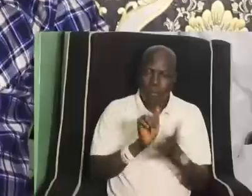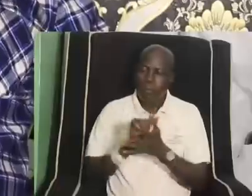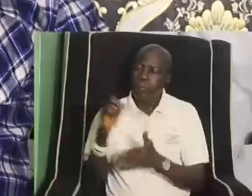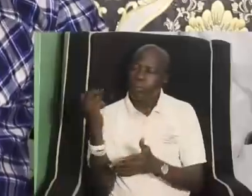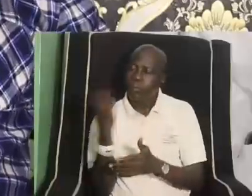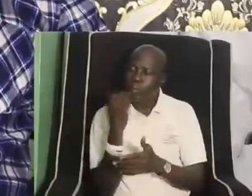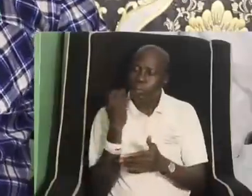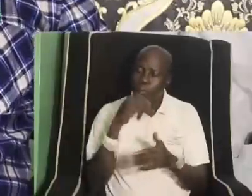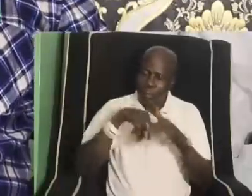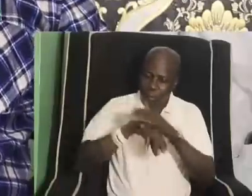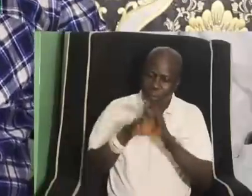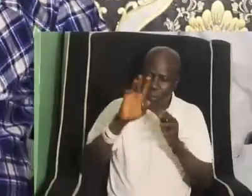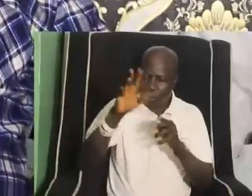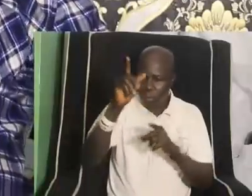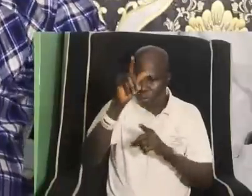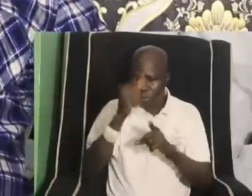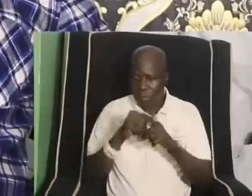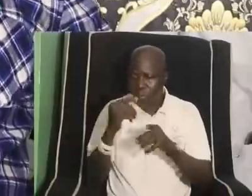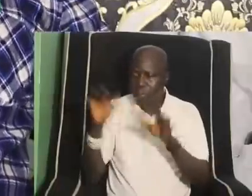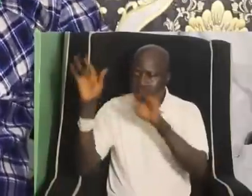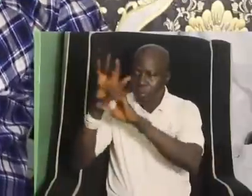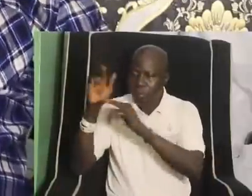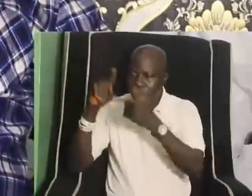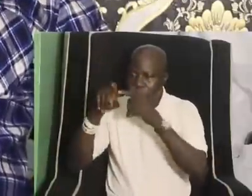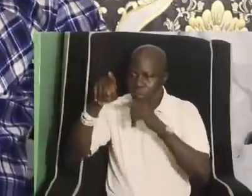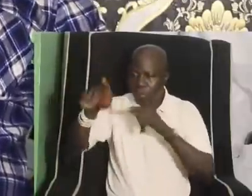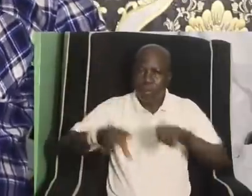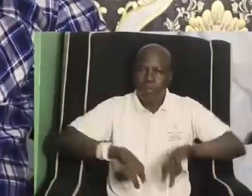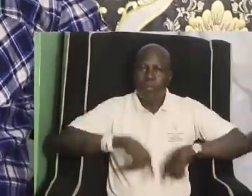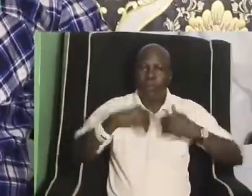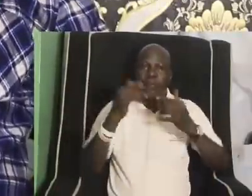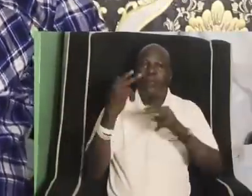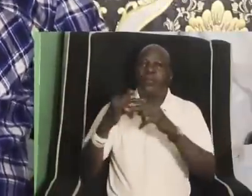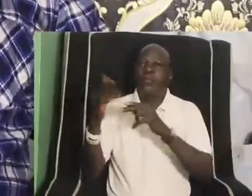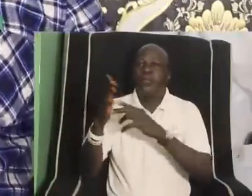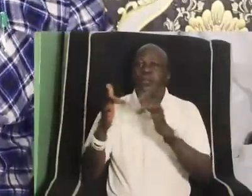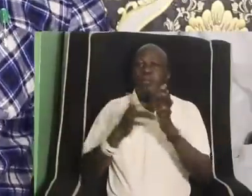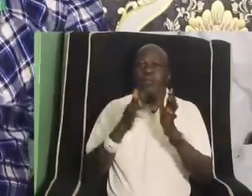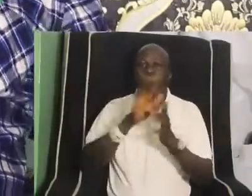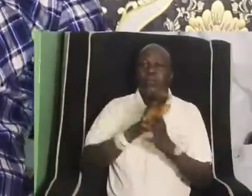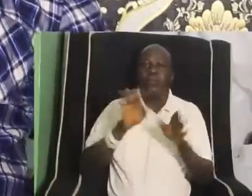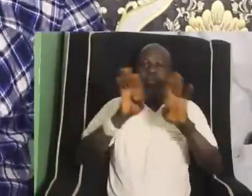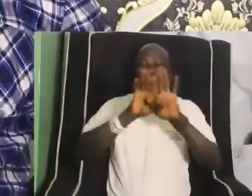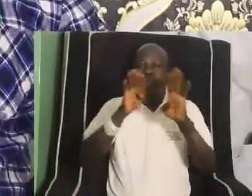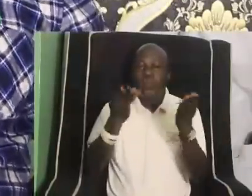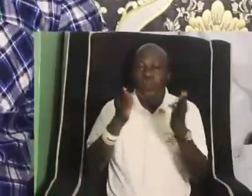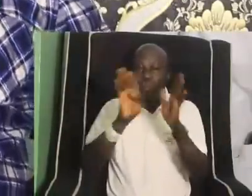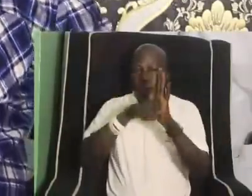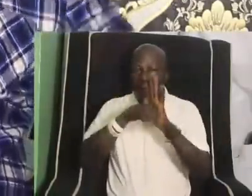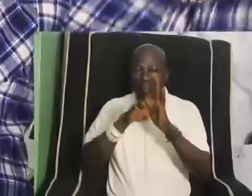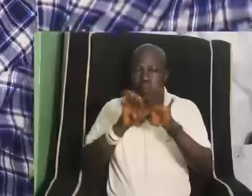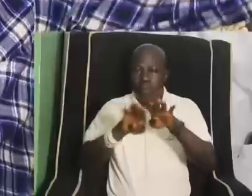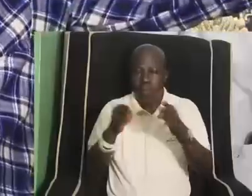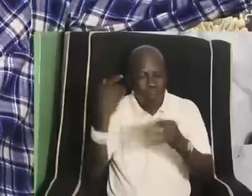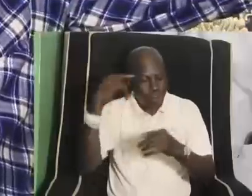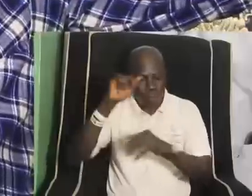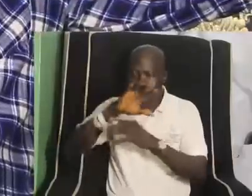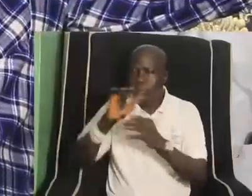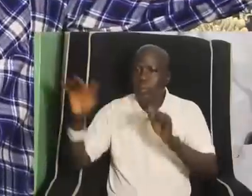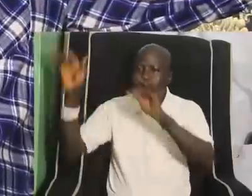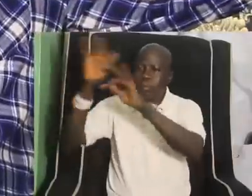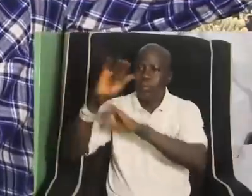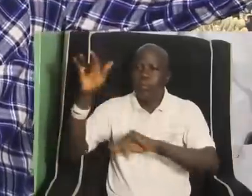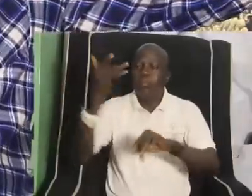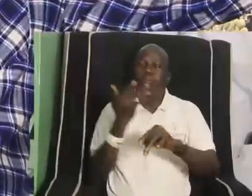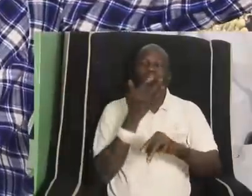that believe. I speak word of mercy to your life. In the name of Jesus. There are mercy people for you. They